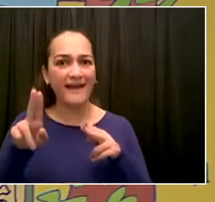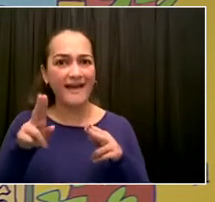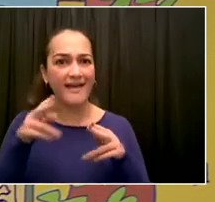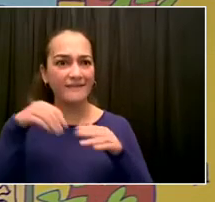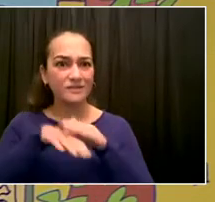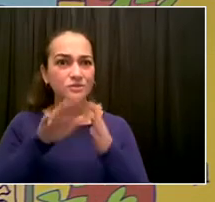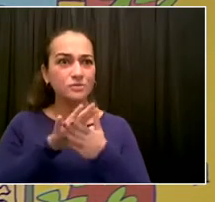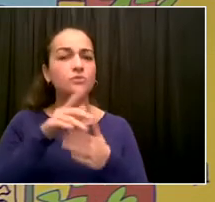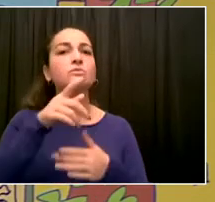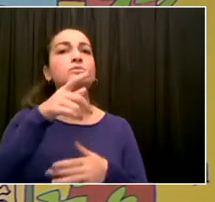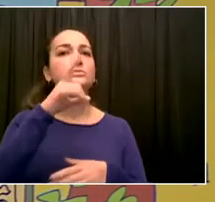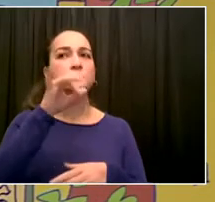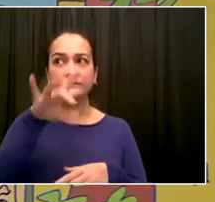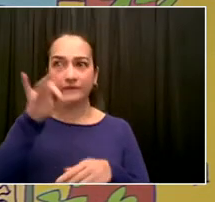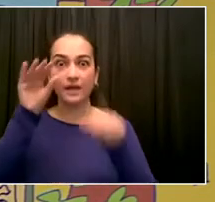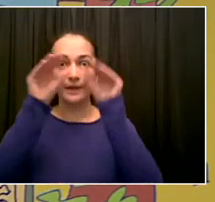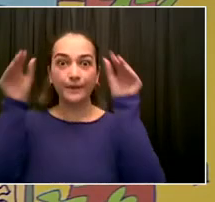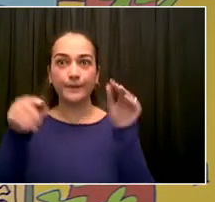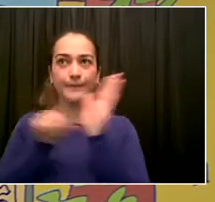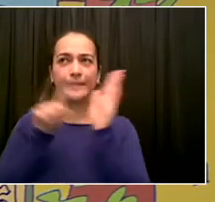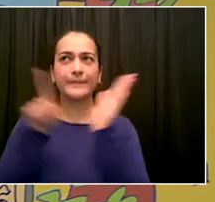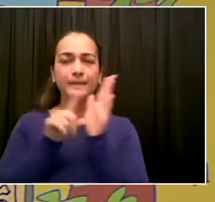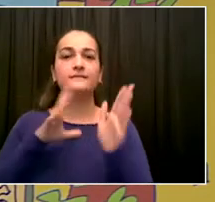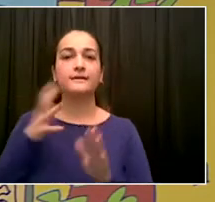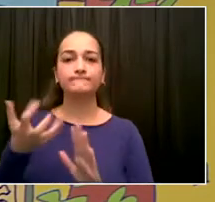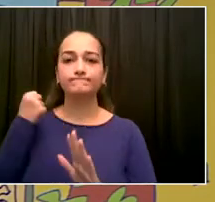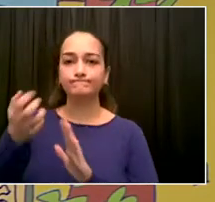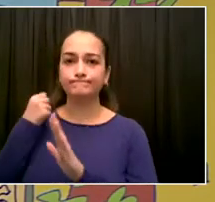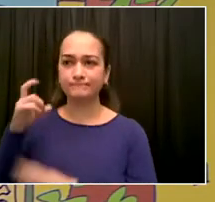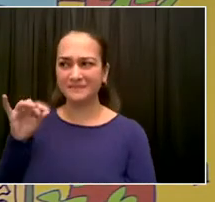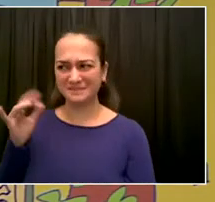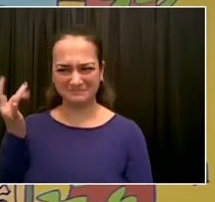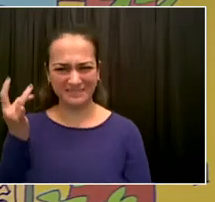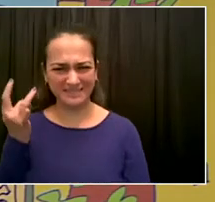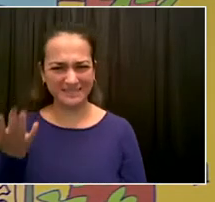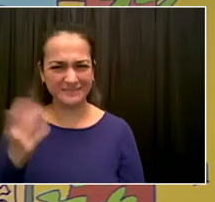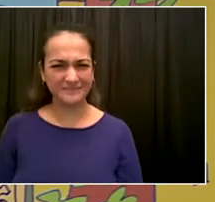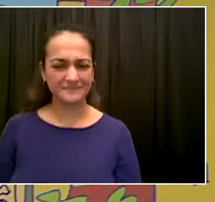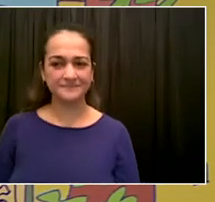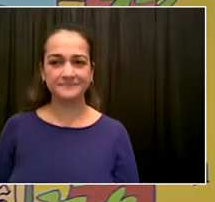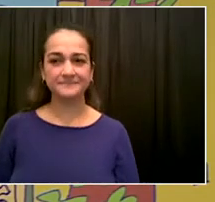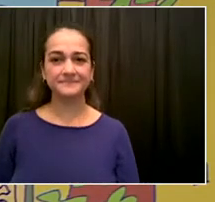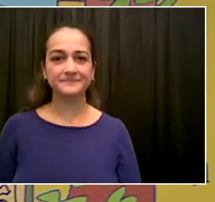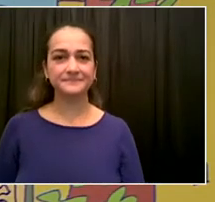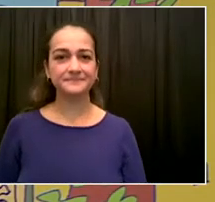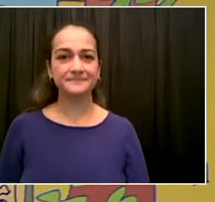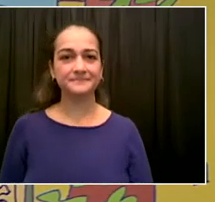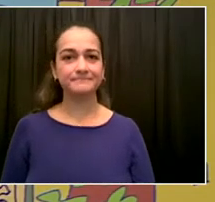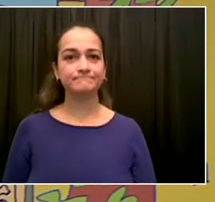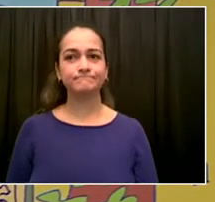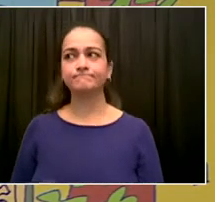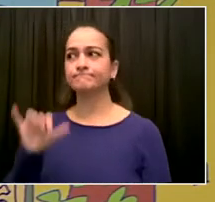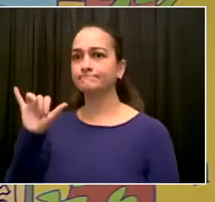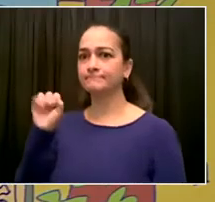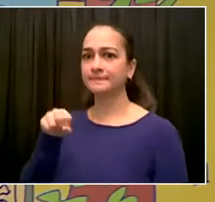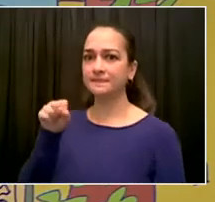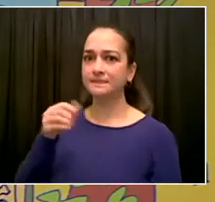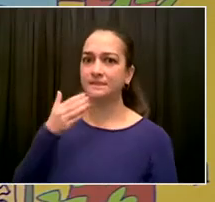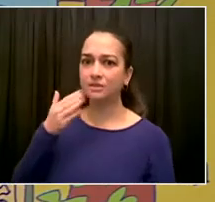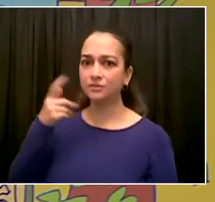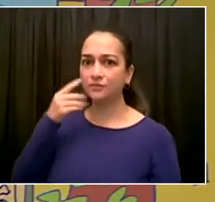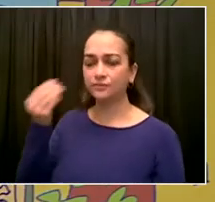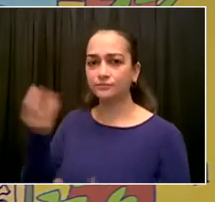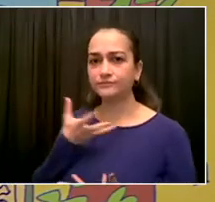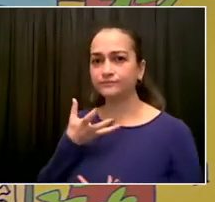months about the fact that since COVID began, we've seen a proliferation of weapons in the community in general. This is a